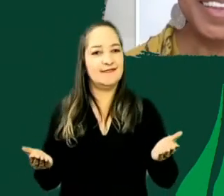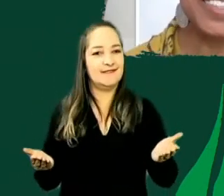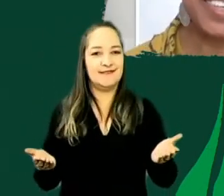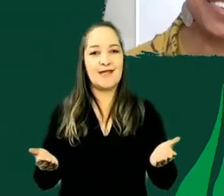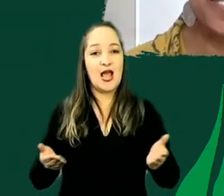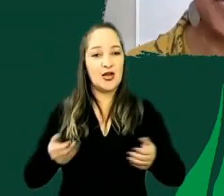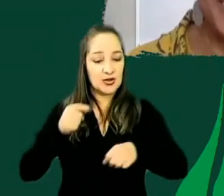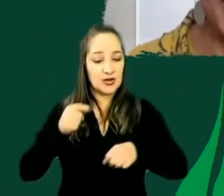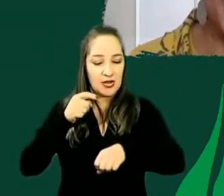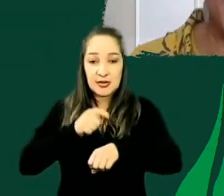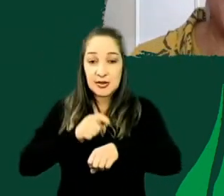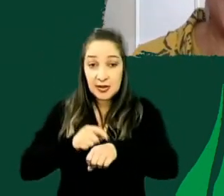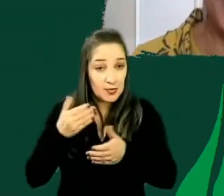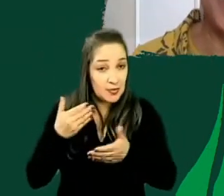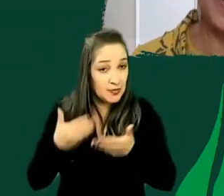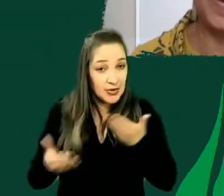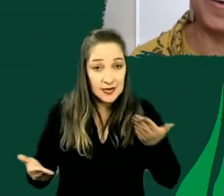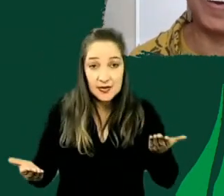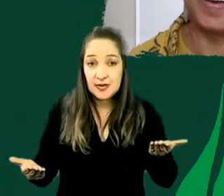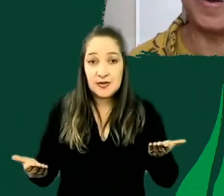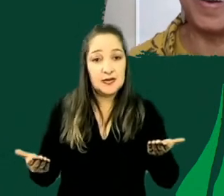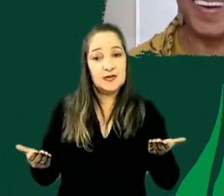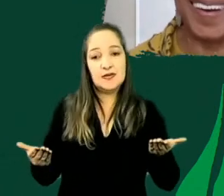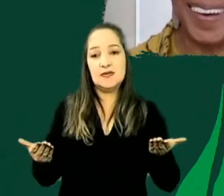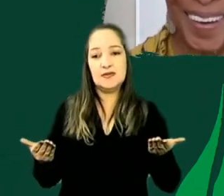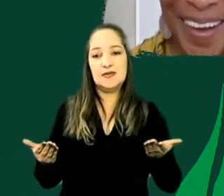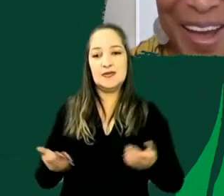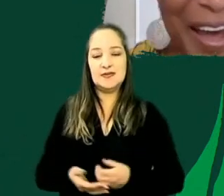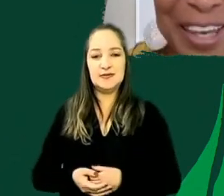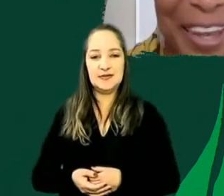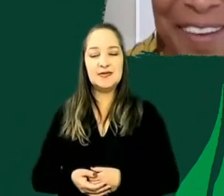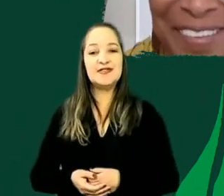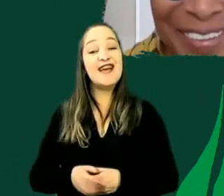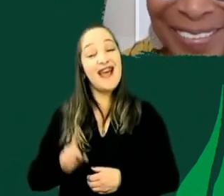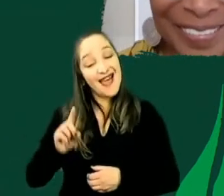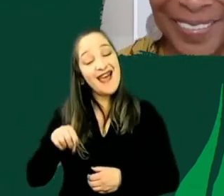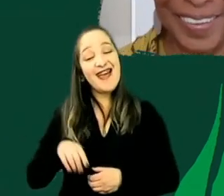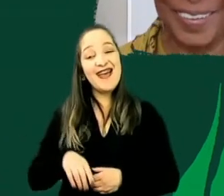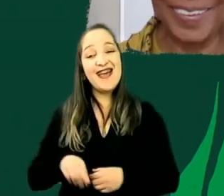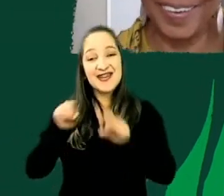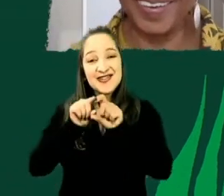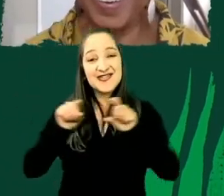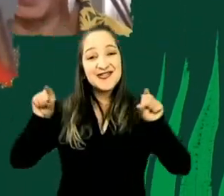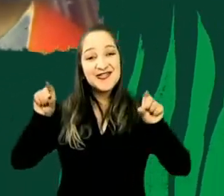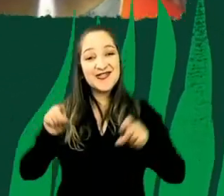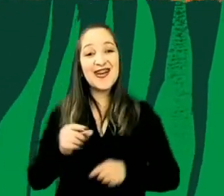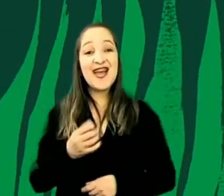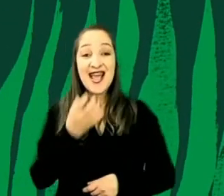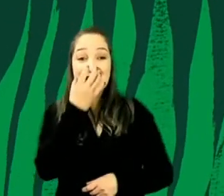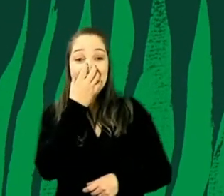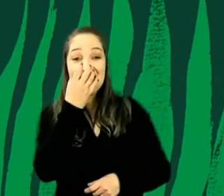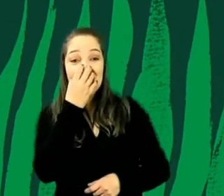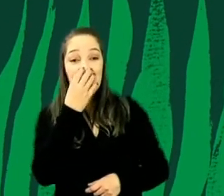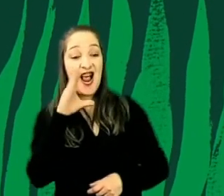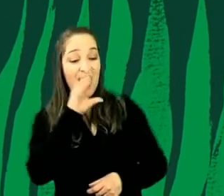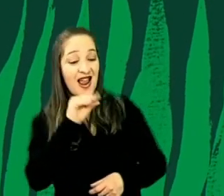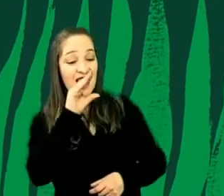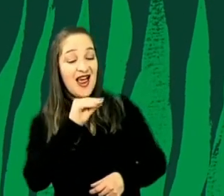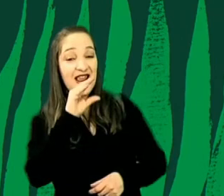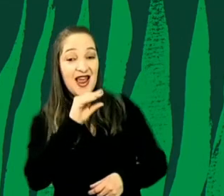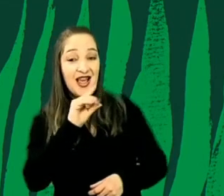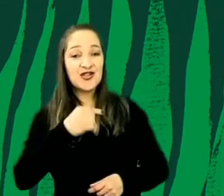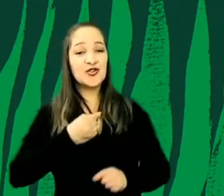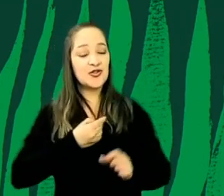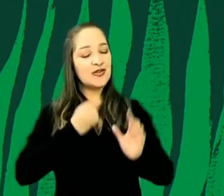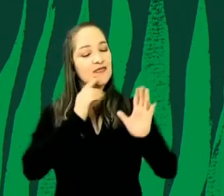waste time listening to the dogs barking. I love it. The dogs bark and the caravan passes. So